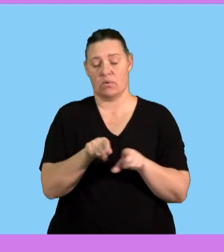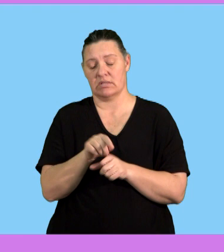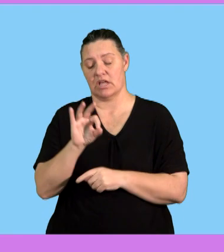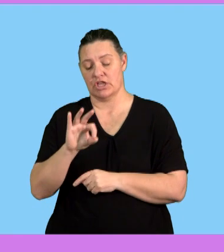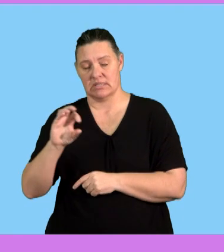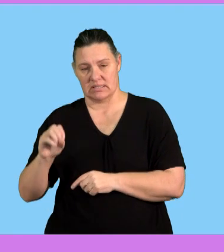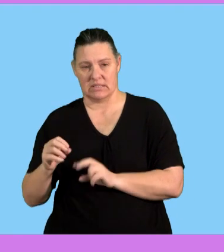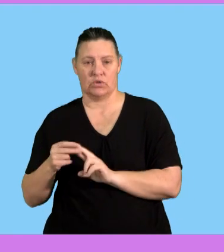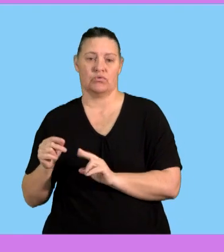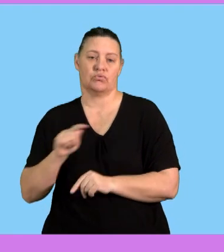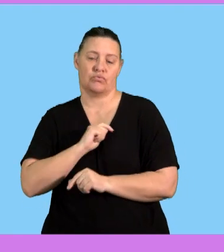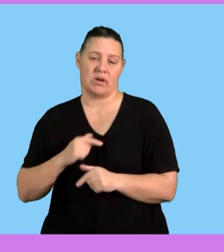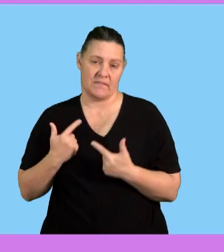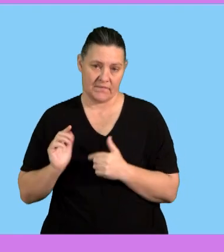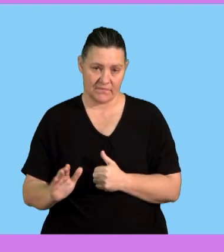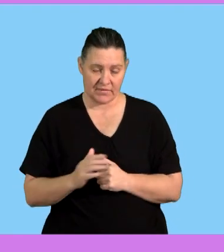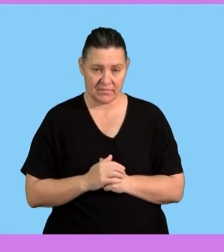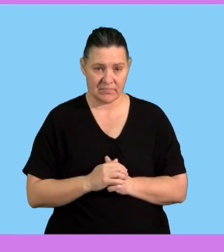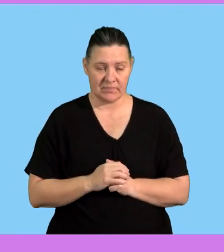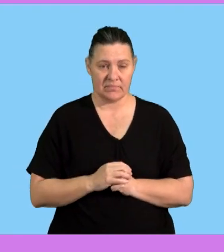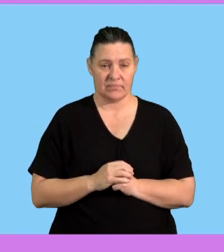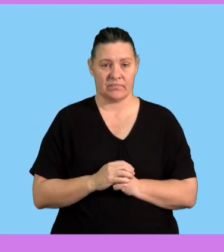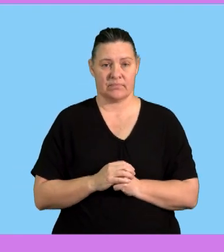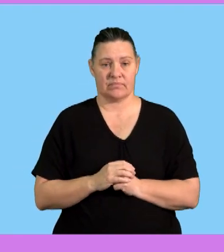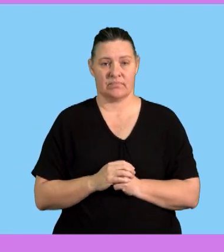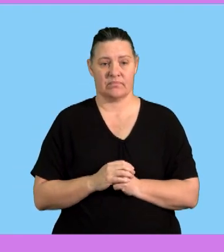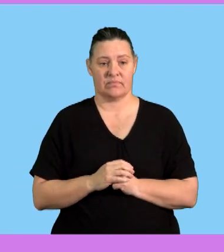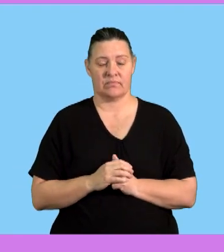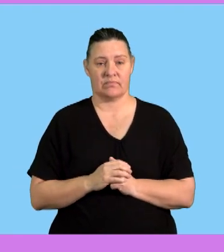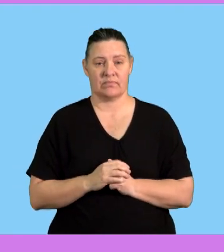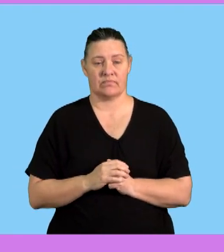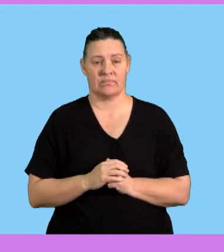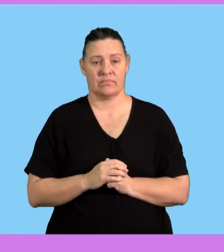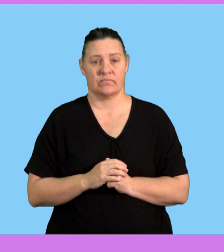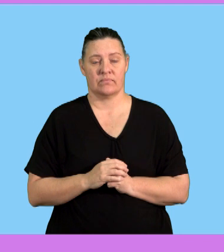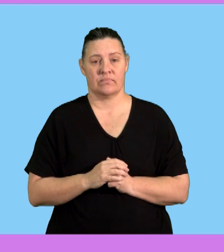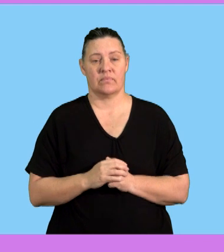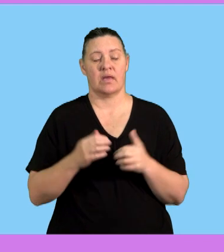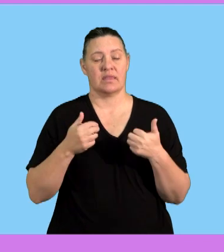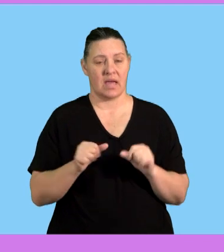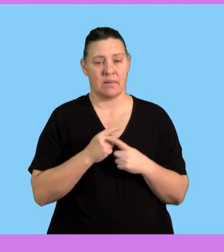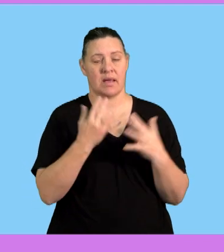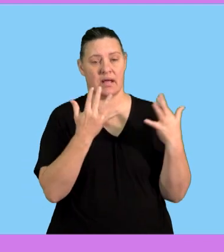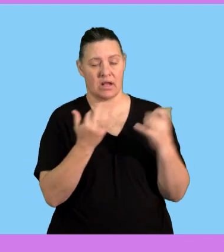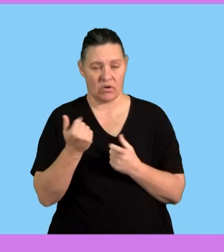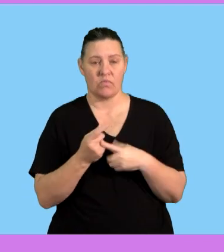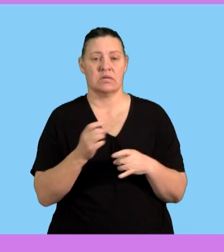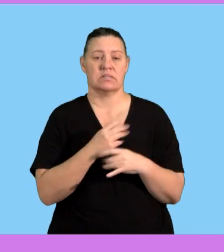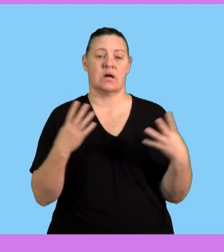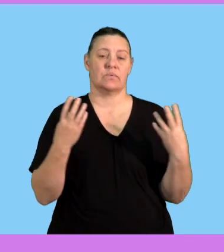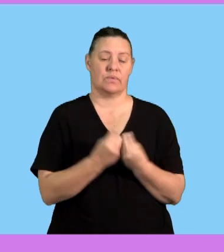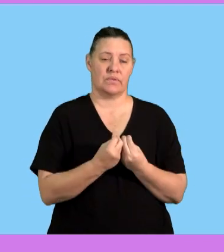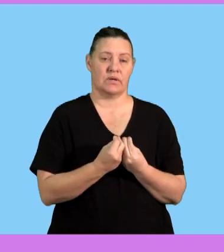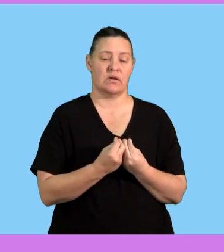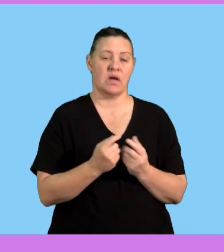diagram equals to or represents 30 units in reality. Then I did the calculation by starting with the